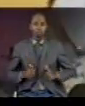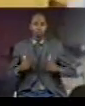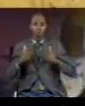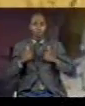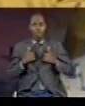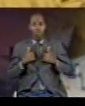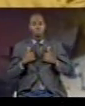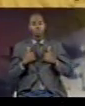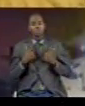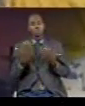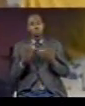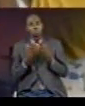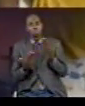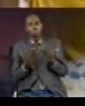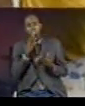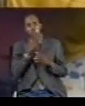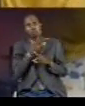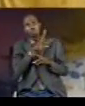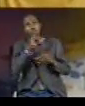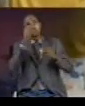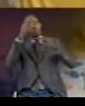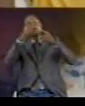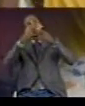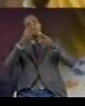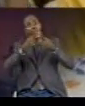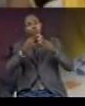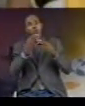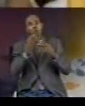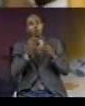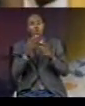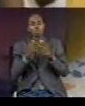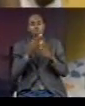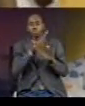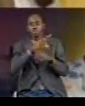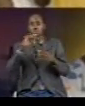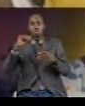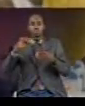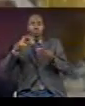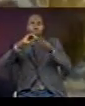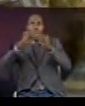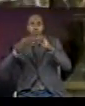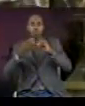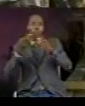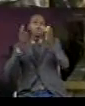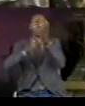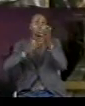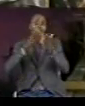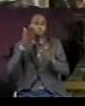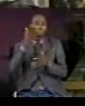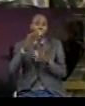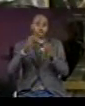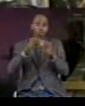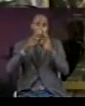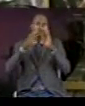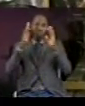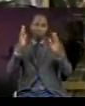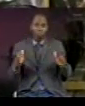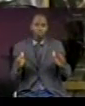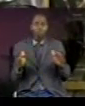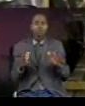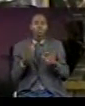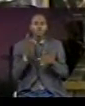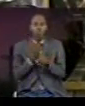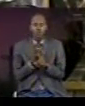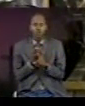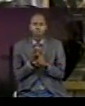name, you can describe where you live, either by a popular market,